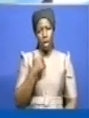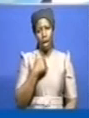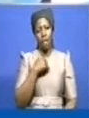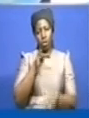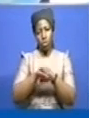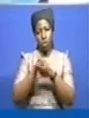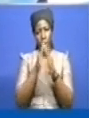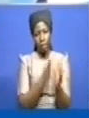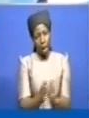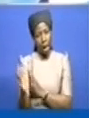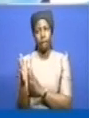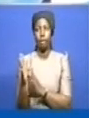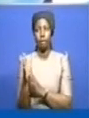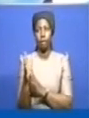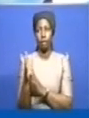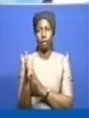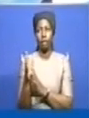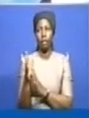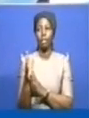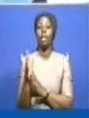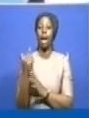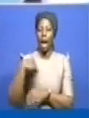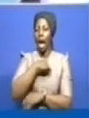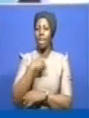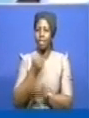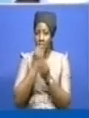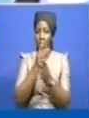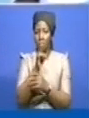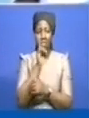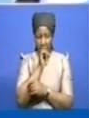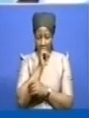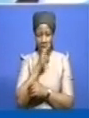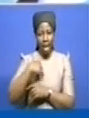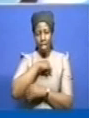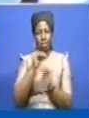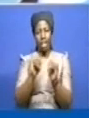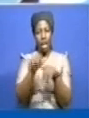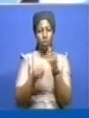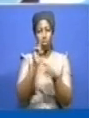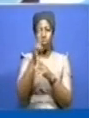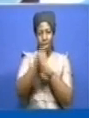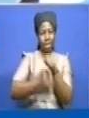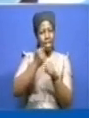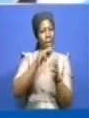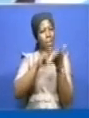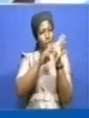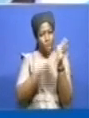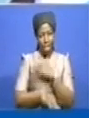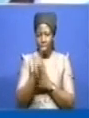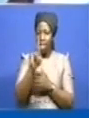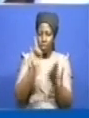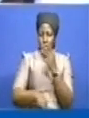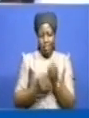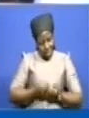plan. The fact that we have told you that it will take about 2 years simply means that that is what the supply